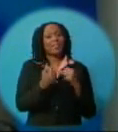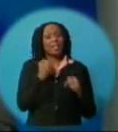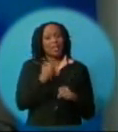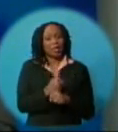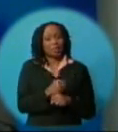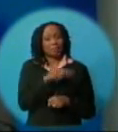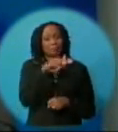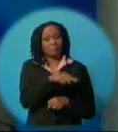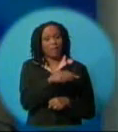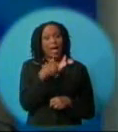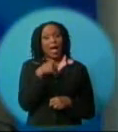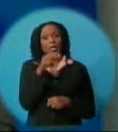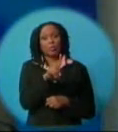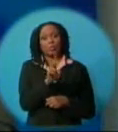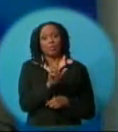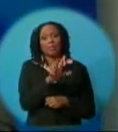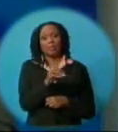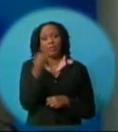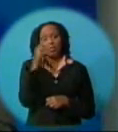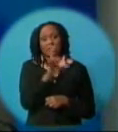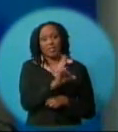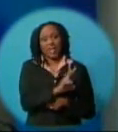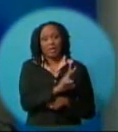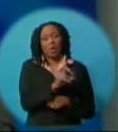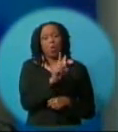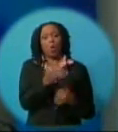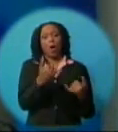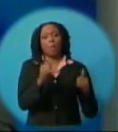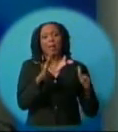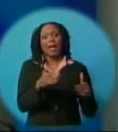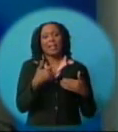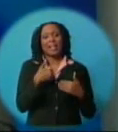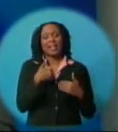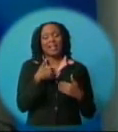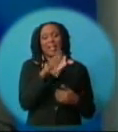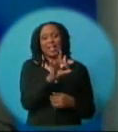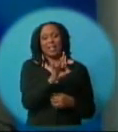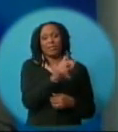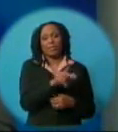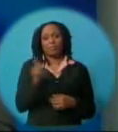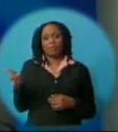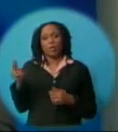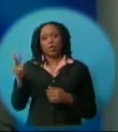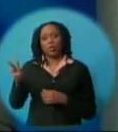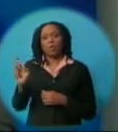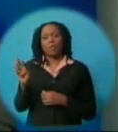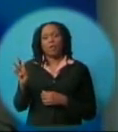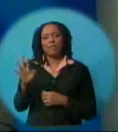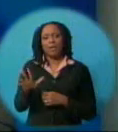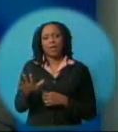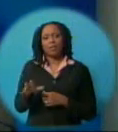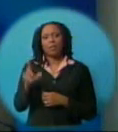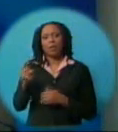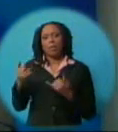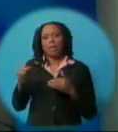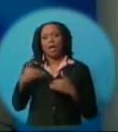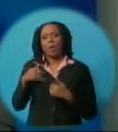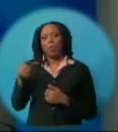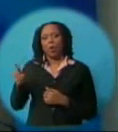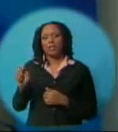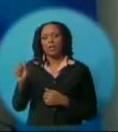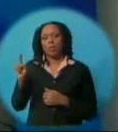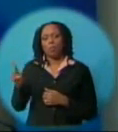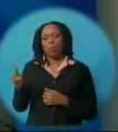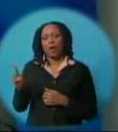game: Zimbabwe 250 for 7 to tend to Taibu getting 83, Bangladesh 245, Rahim